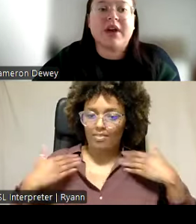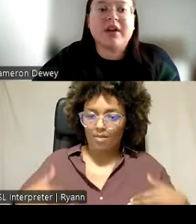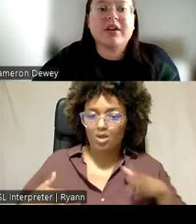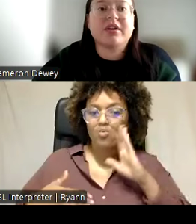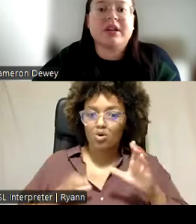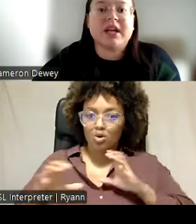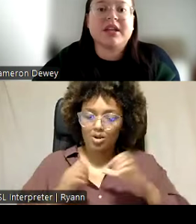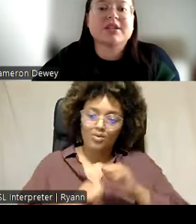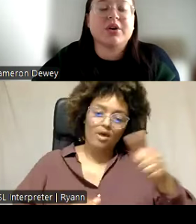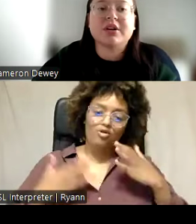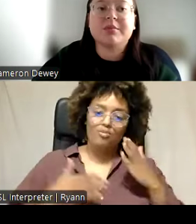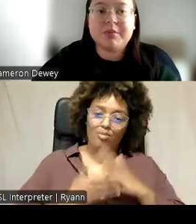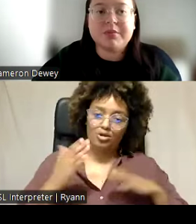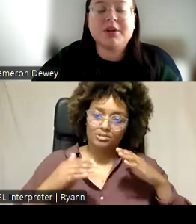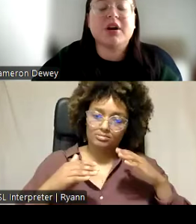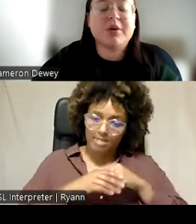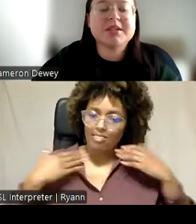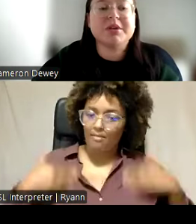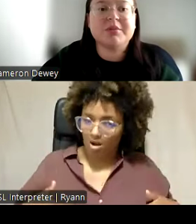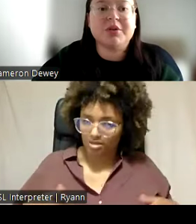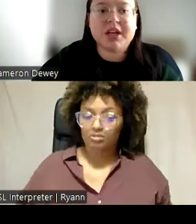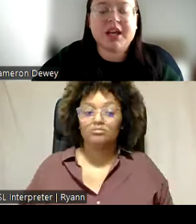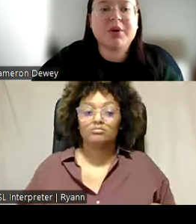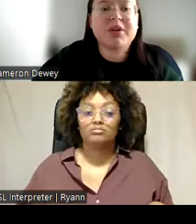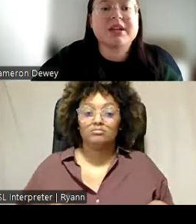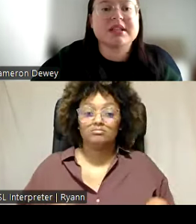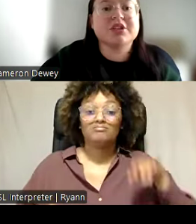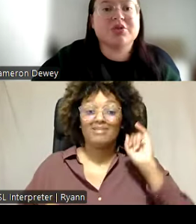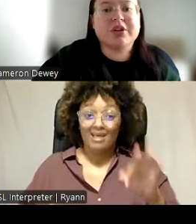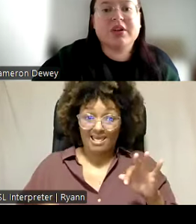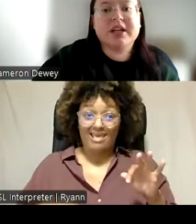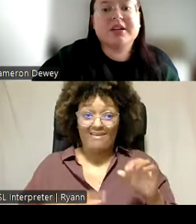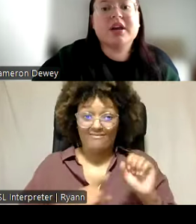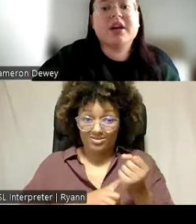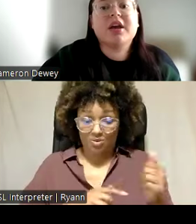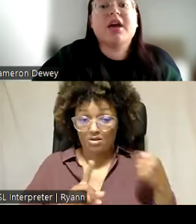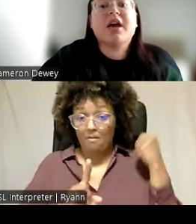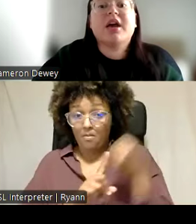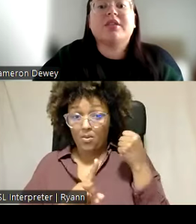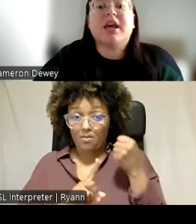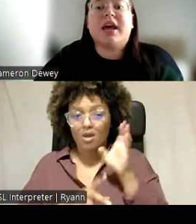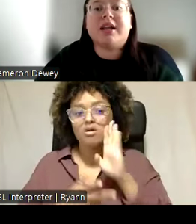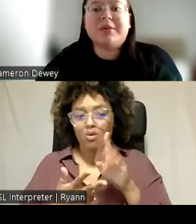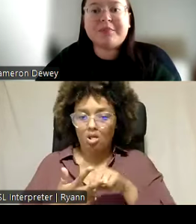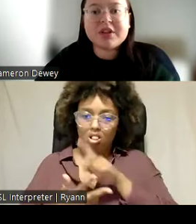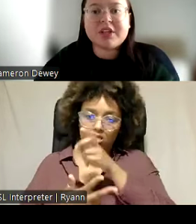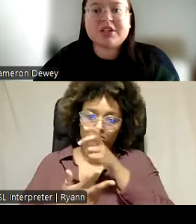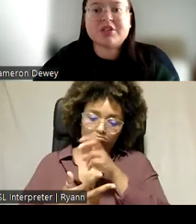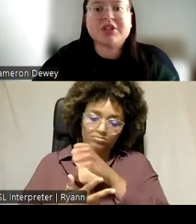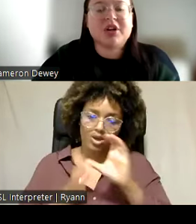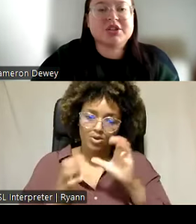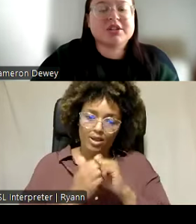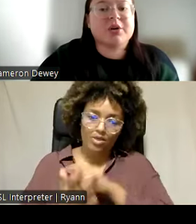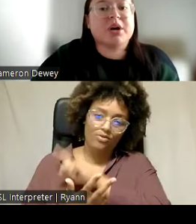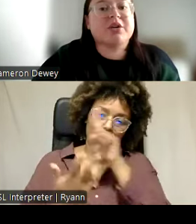traumatic event, the gland that it's going to be communicating with is the adrenal gland. And these